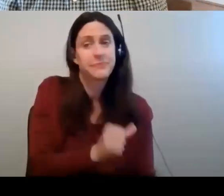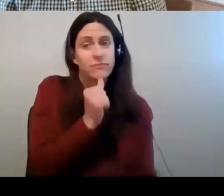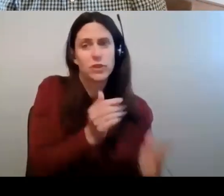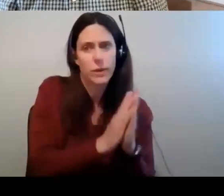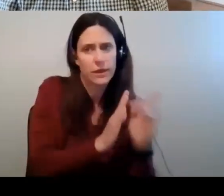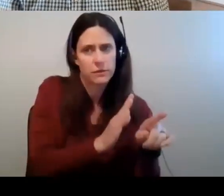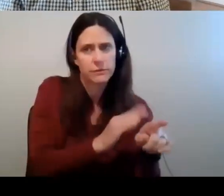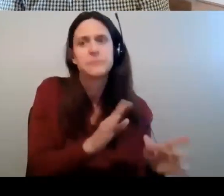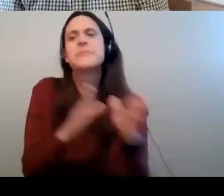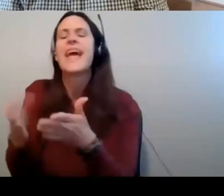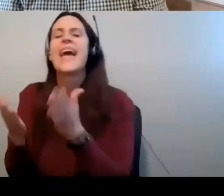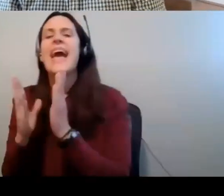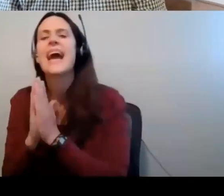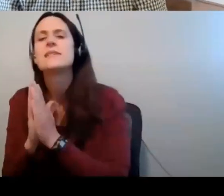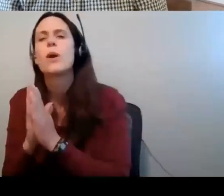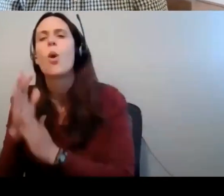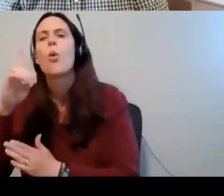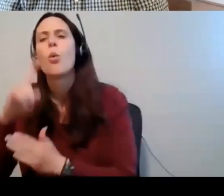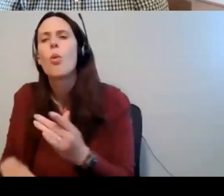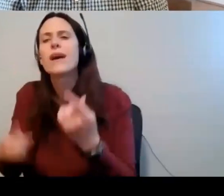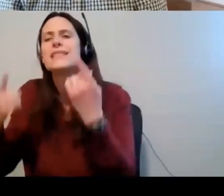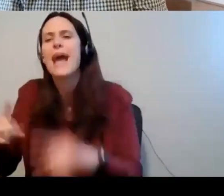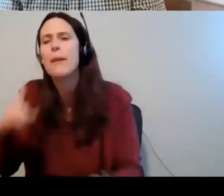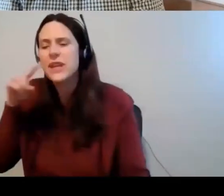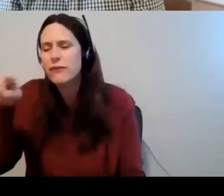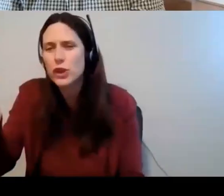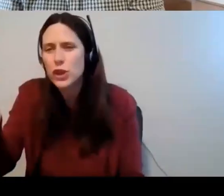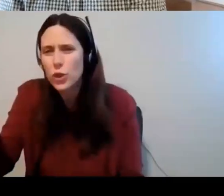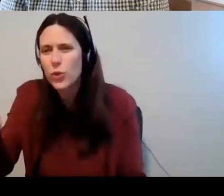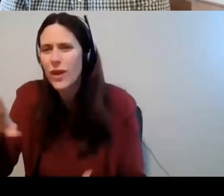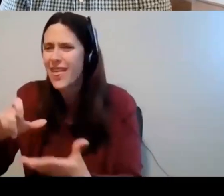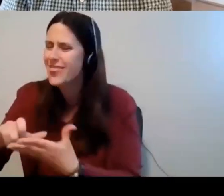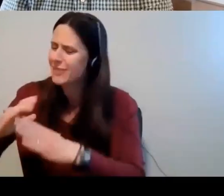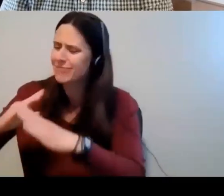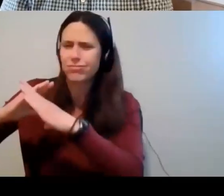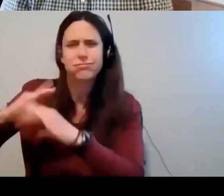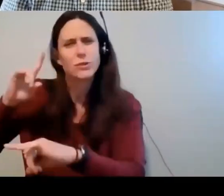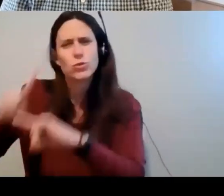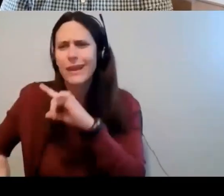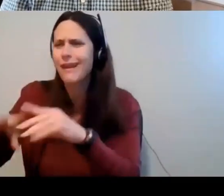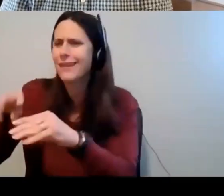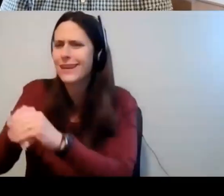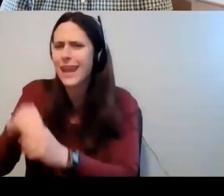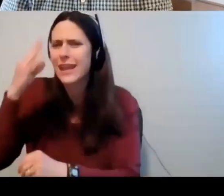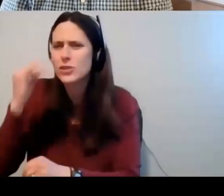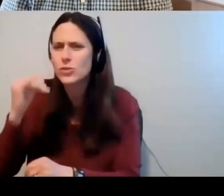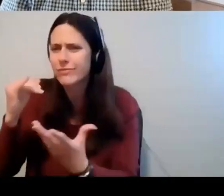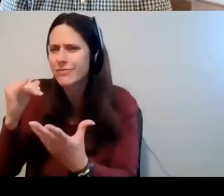I want you to ask them, what's happening for you right now that's keeping you from being able to engage?